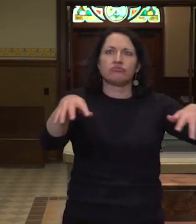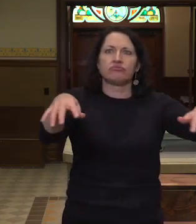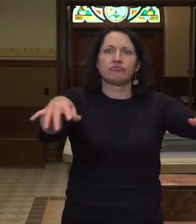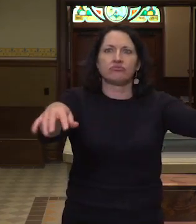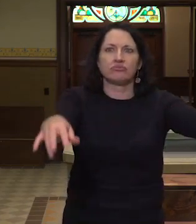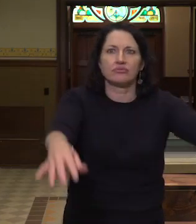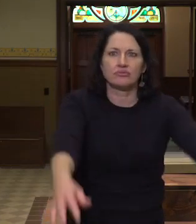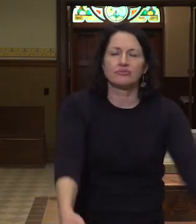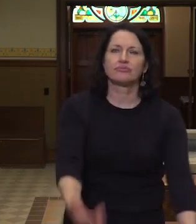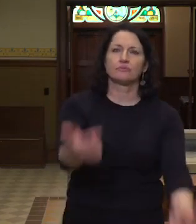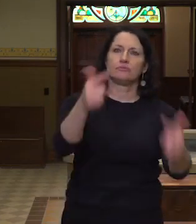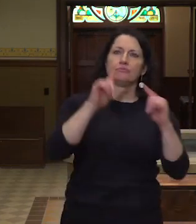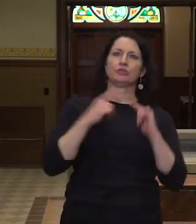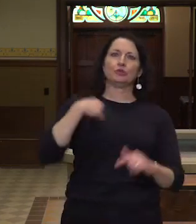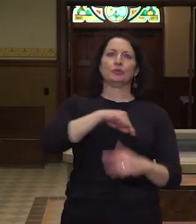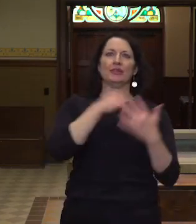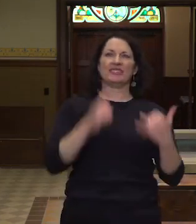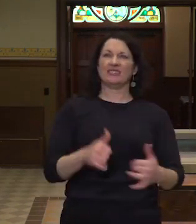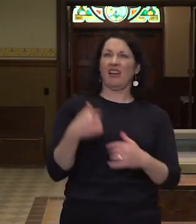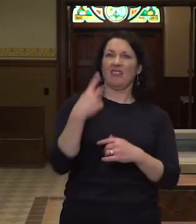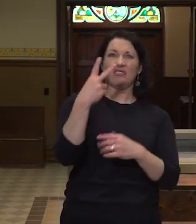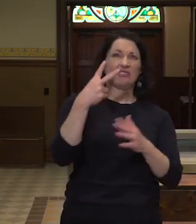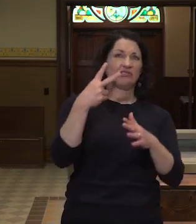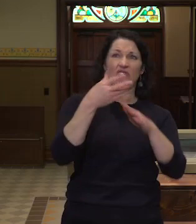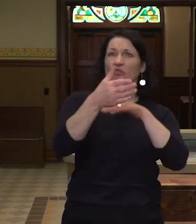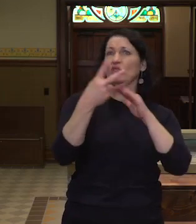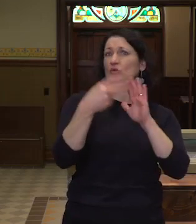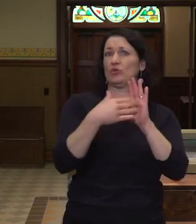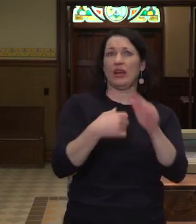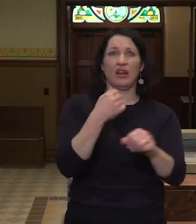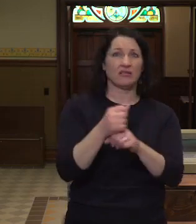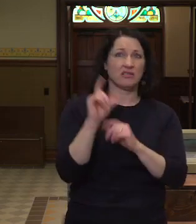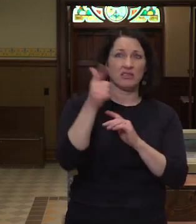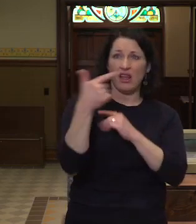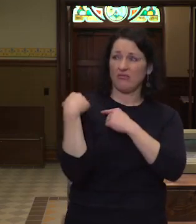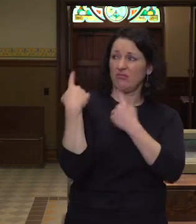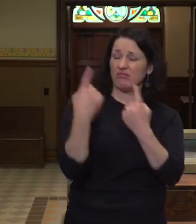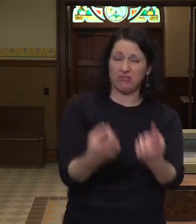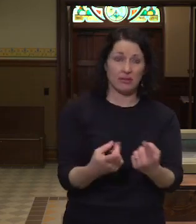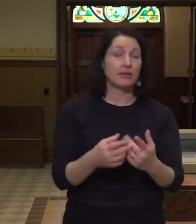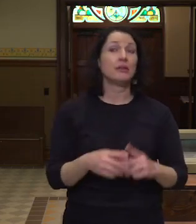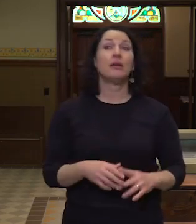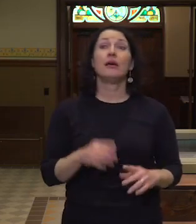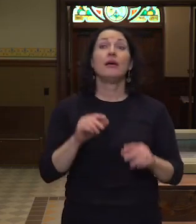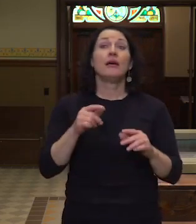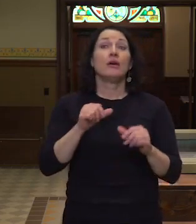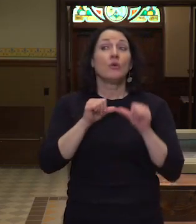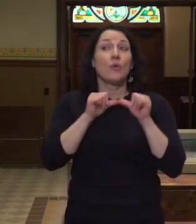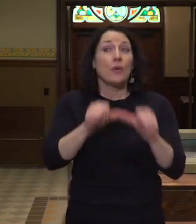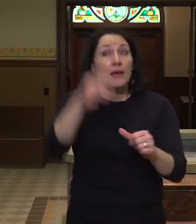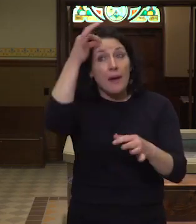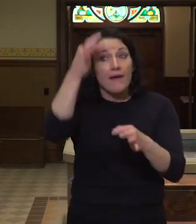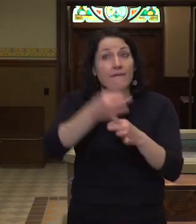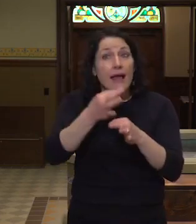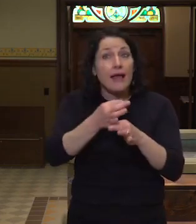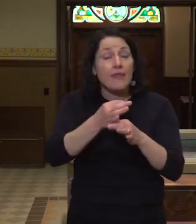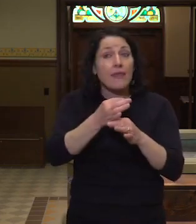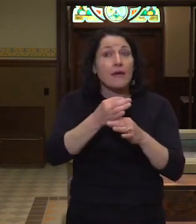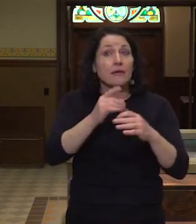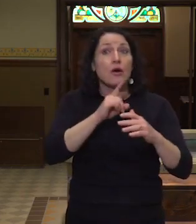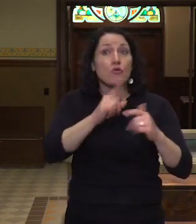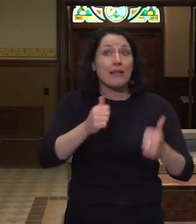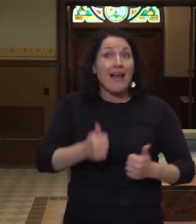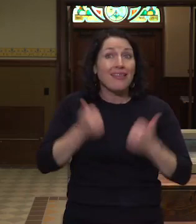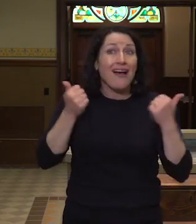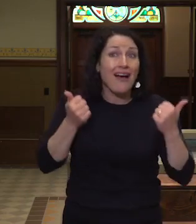All the way down to us. If we are going to continue to keep this faith alive and well, we